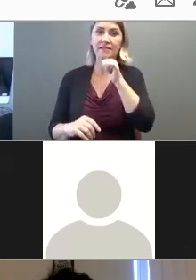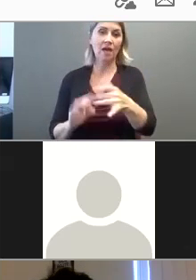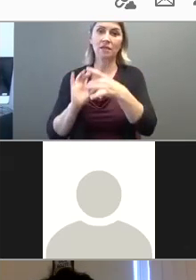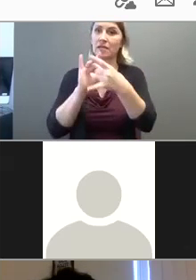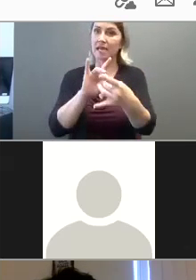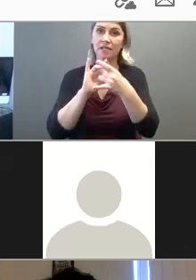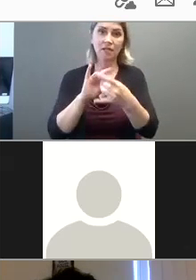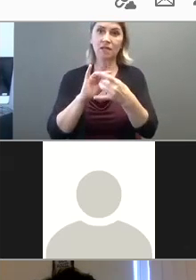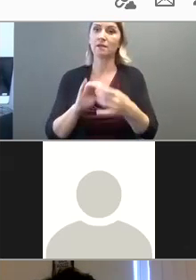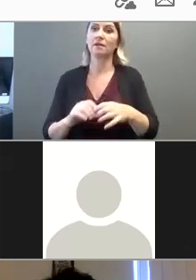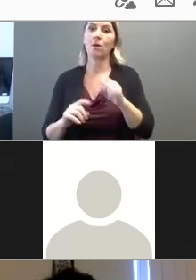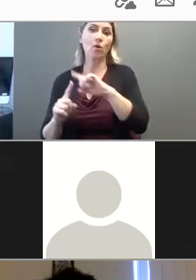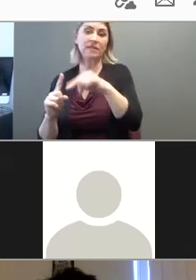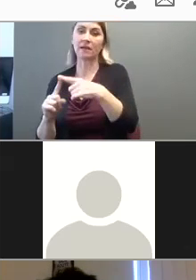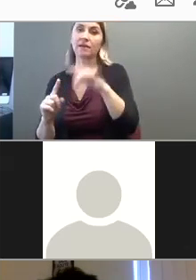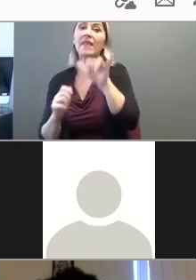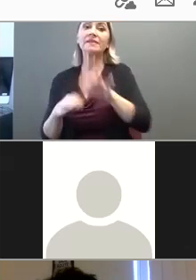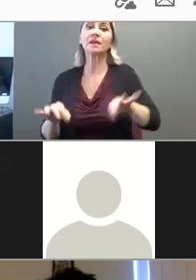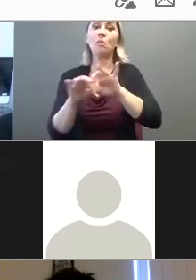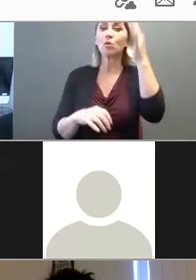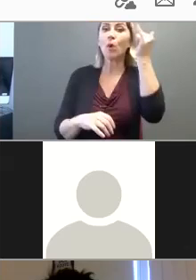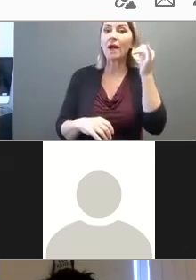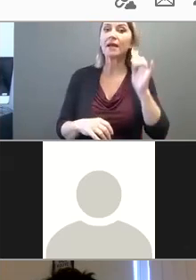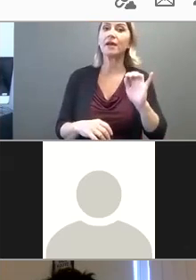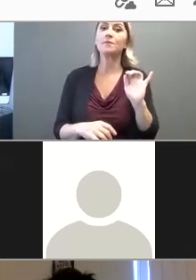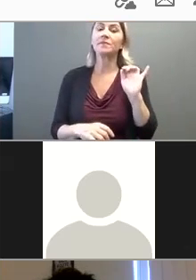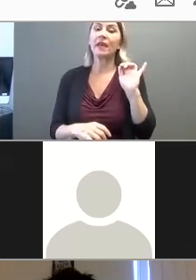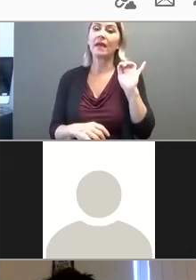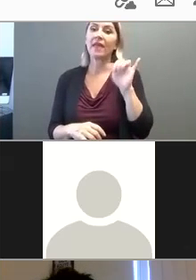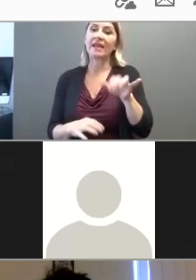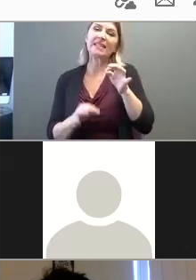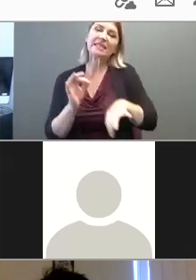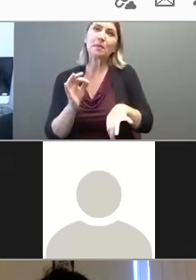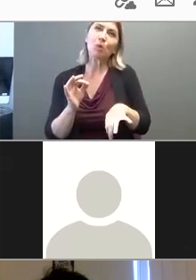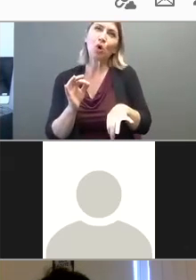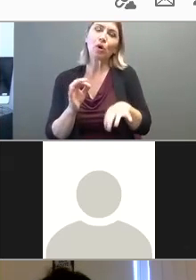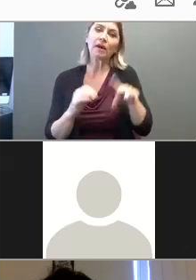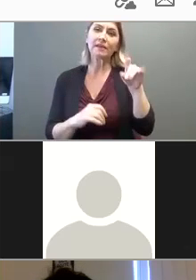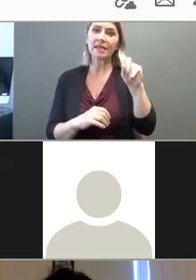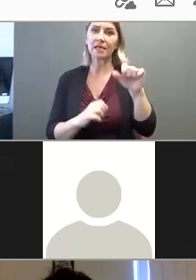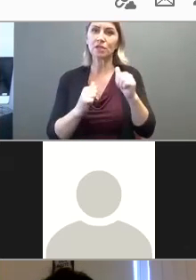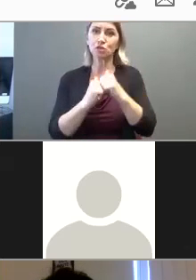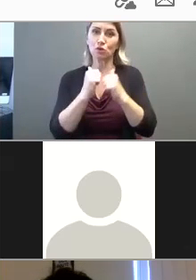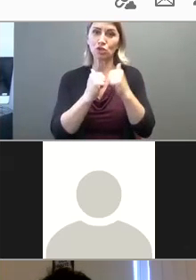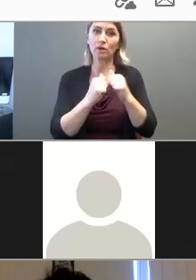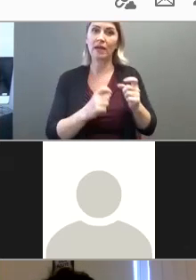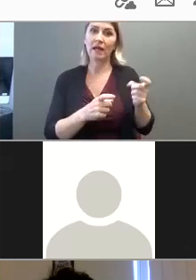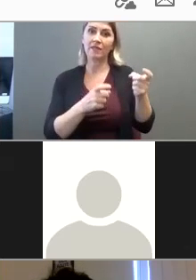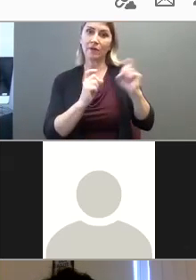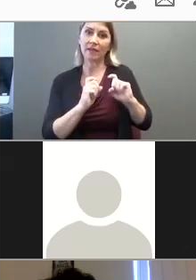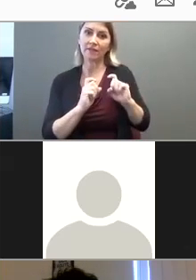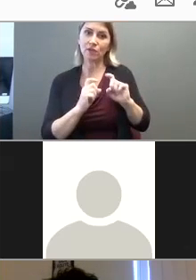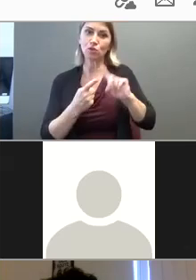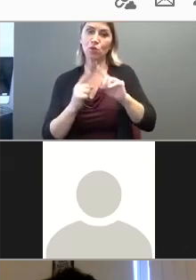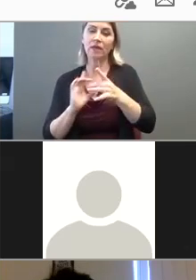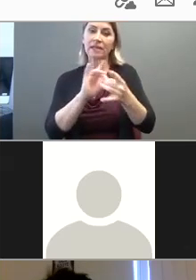and that is useful because in their simple data structure, they are able to find you